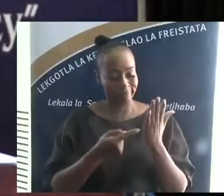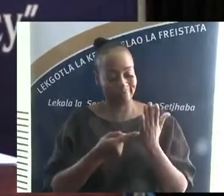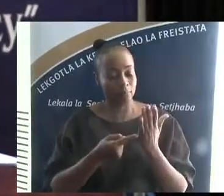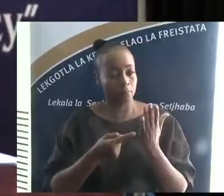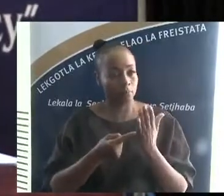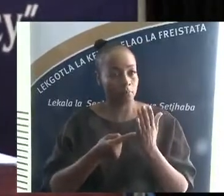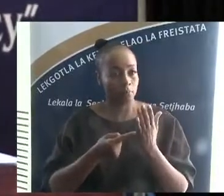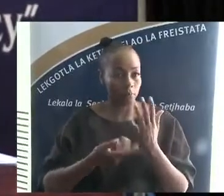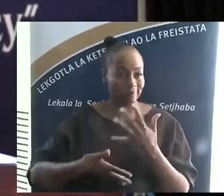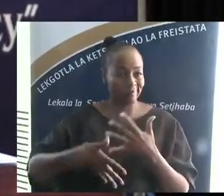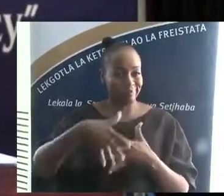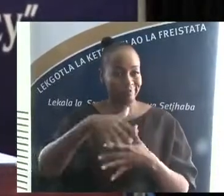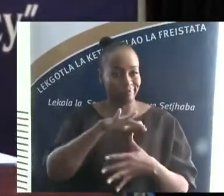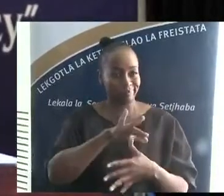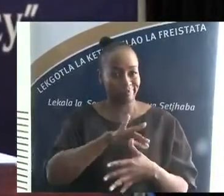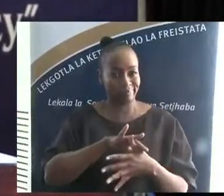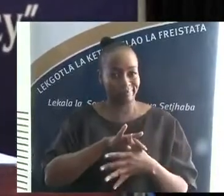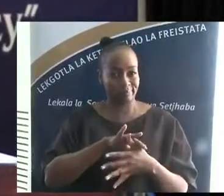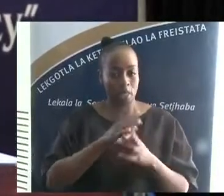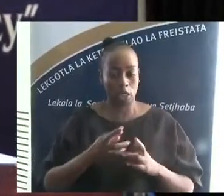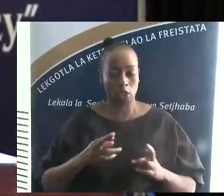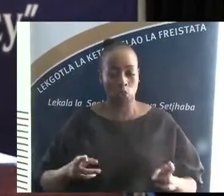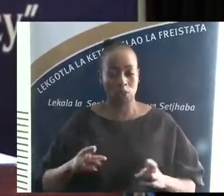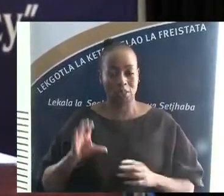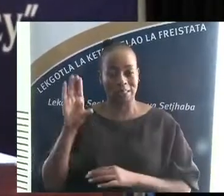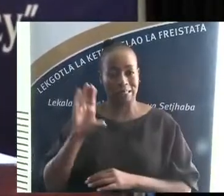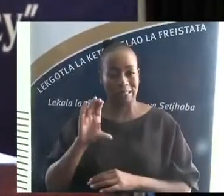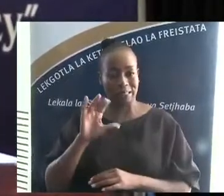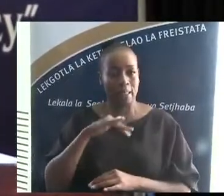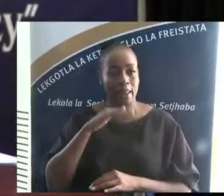efficiencies from the limited financial resources at our disposal.